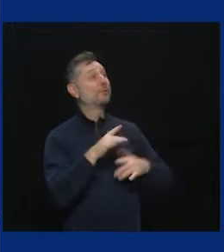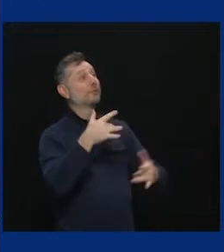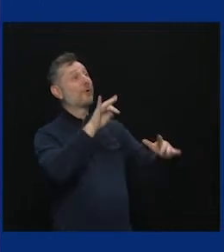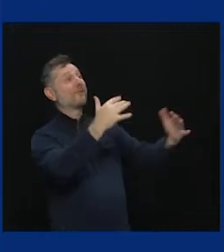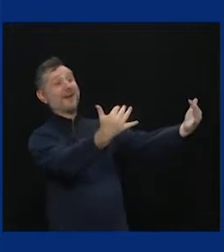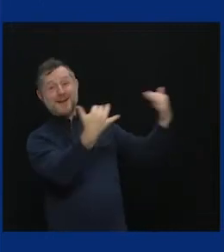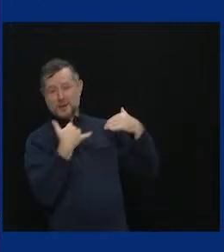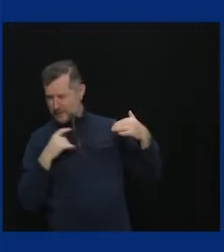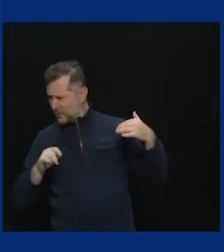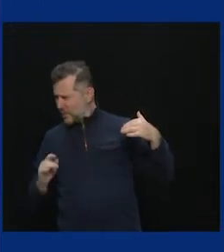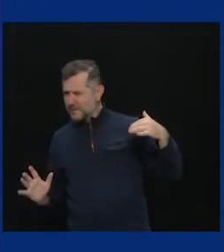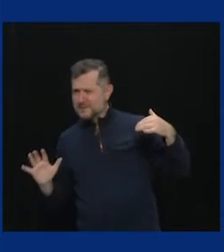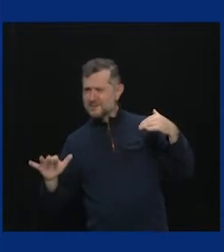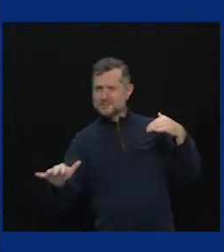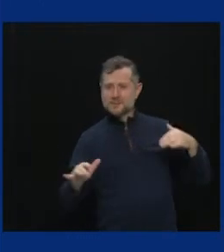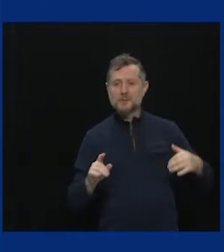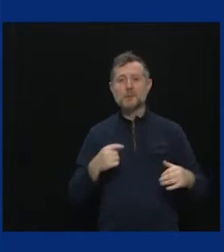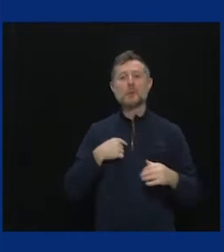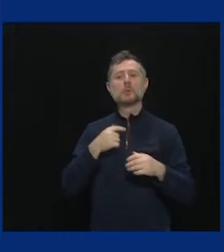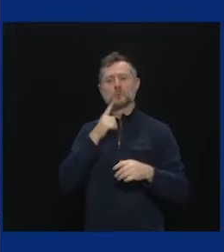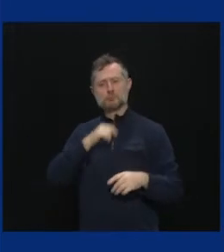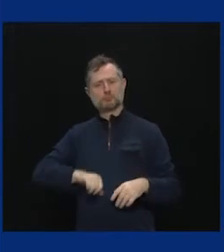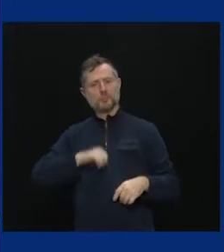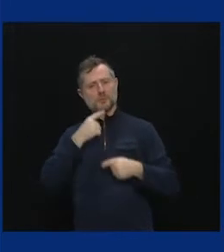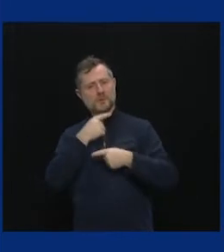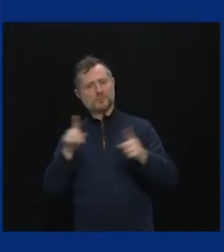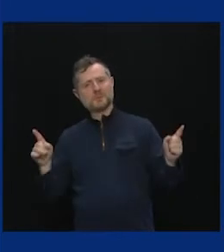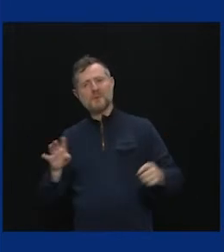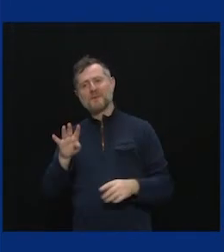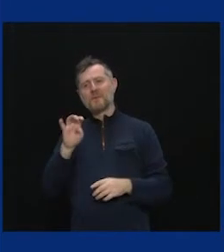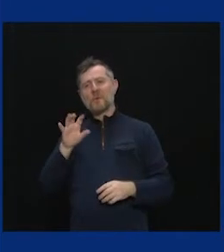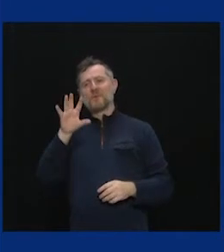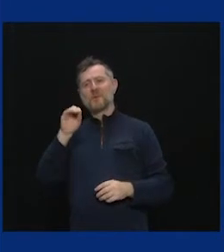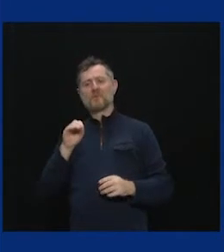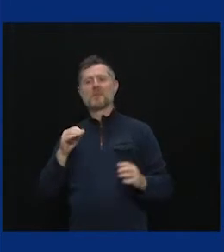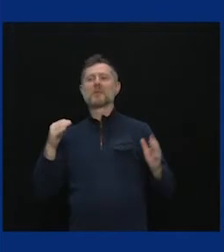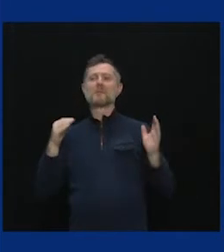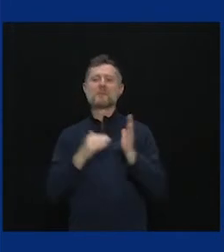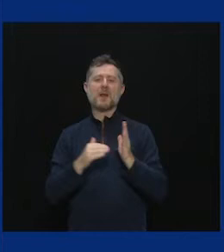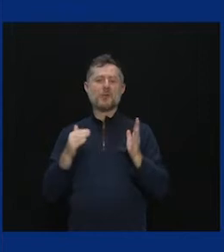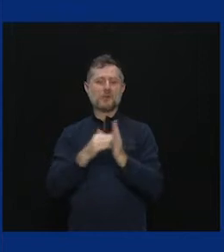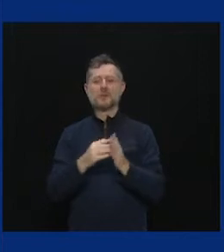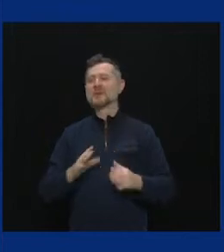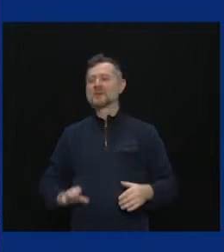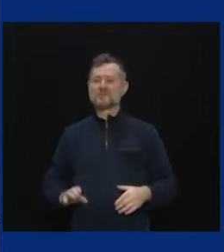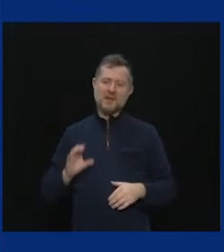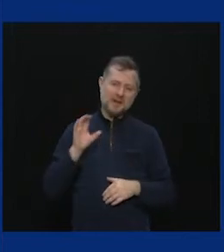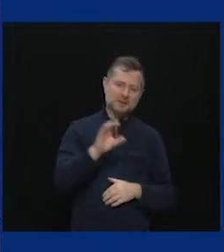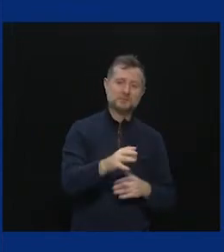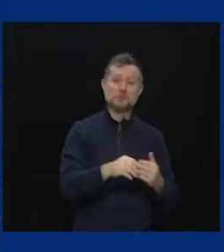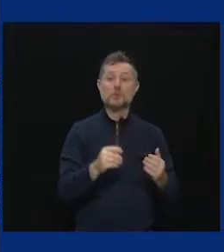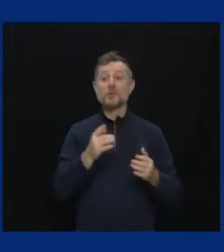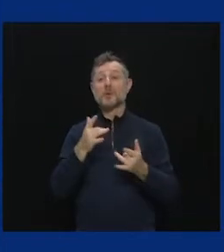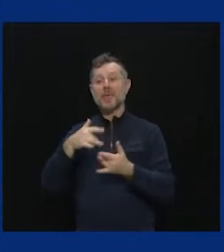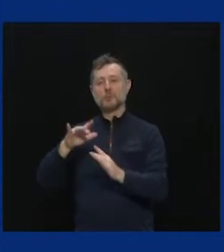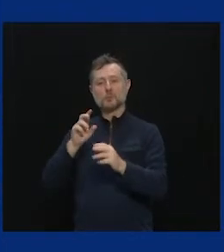a $450 million investment in our tourism workers and our businesses. First,